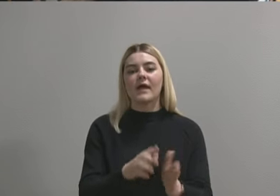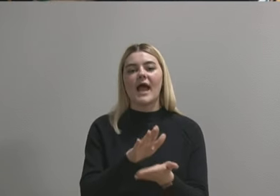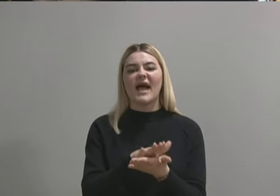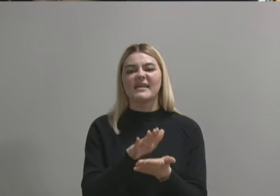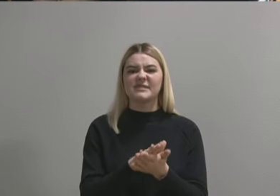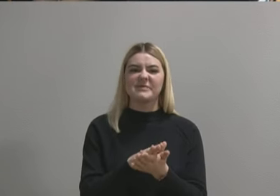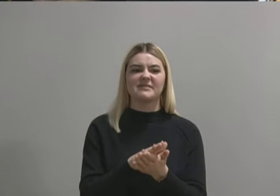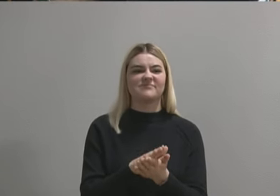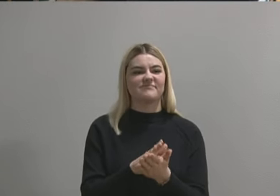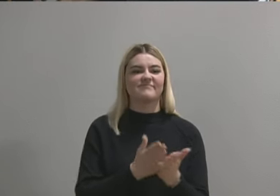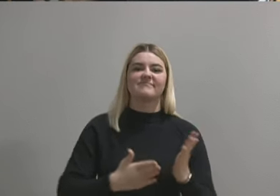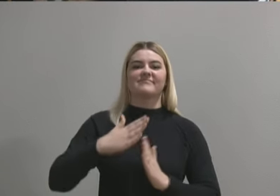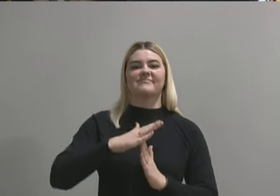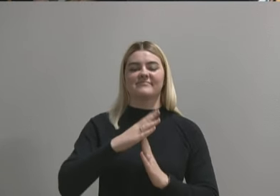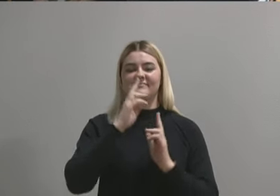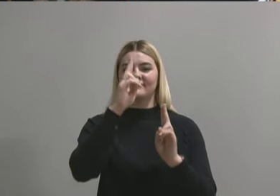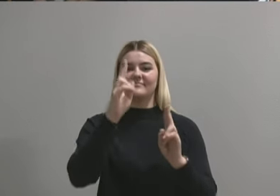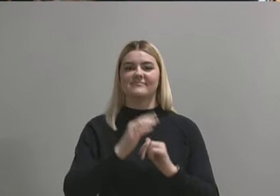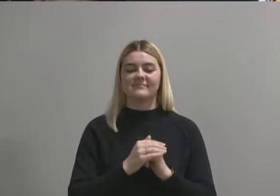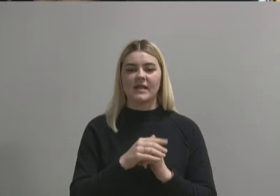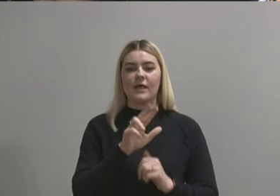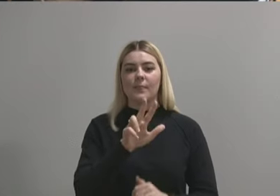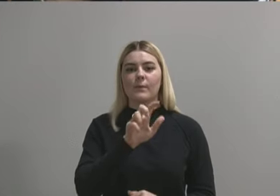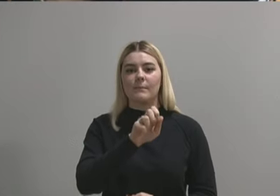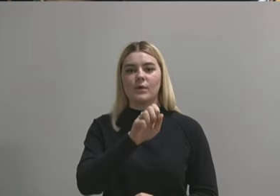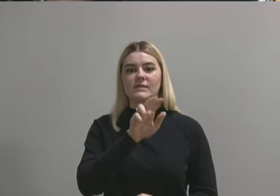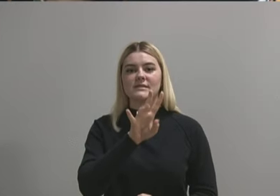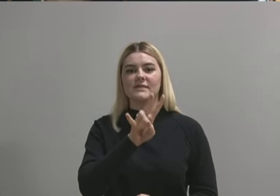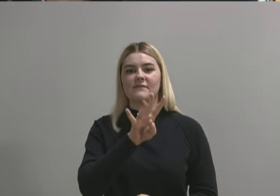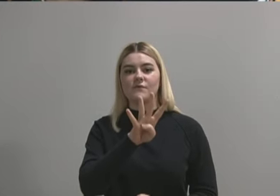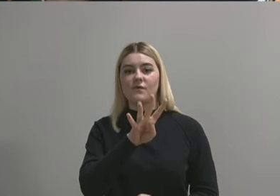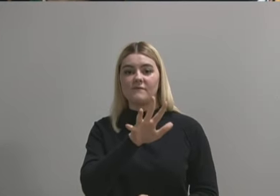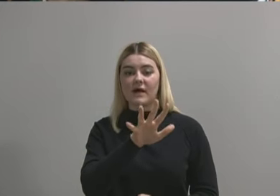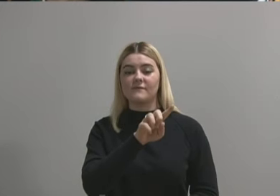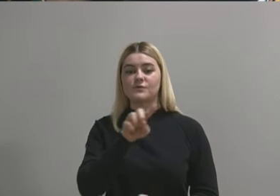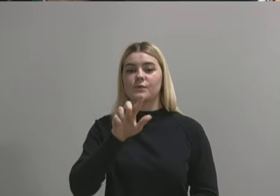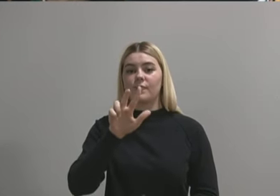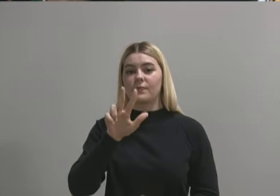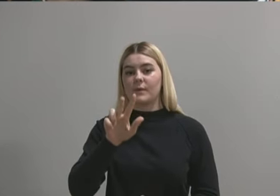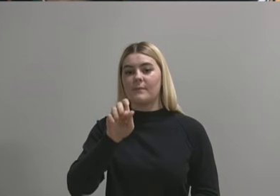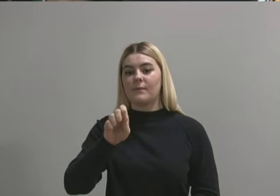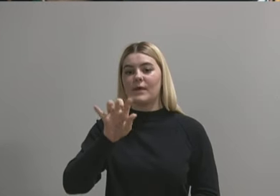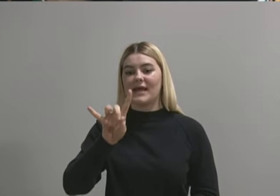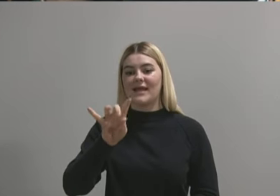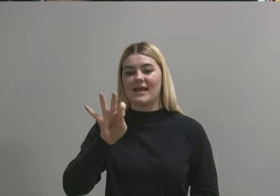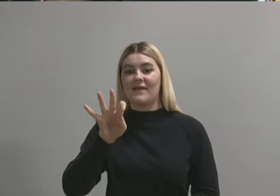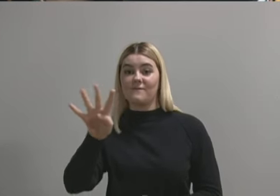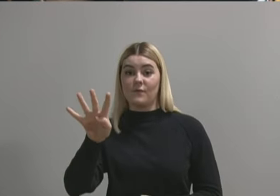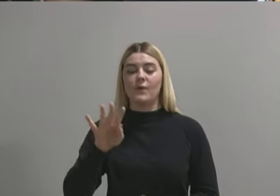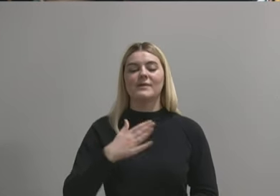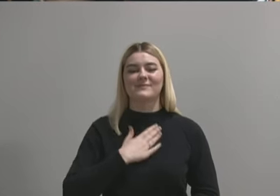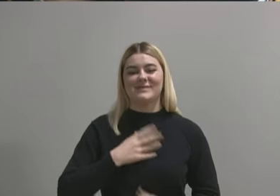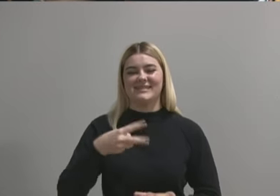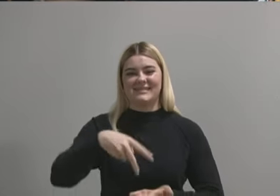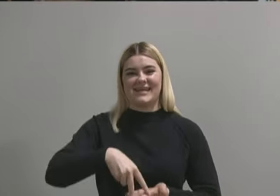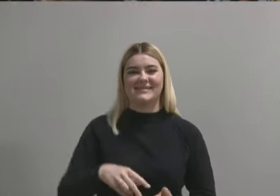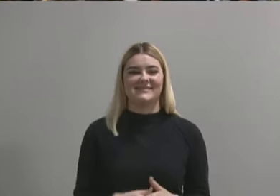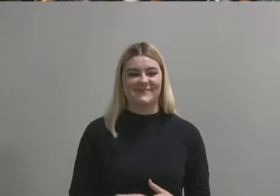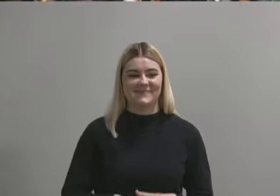of 3.745 to a 3.894, would you please rise?